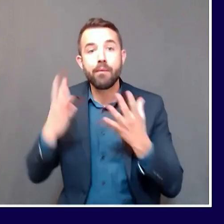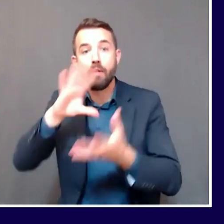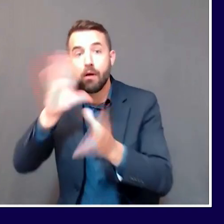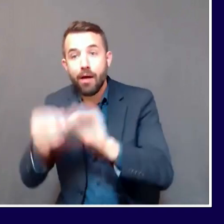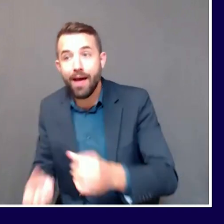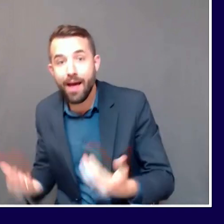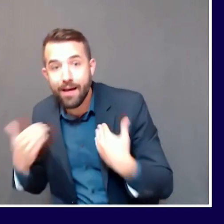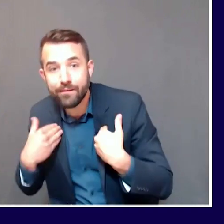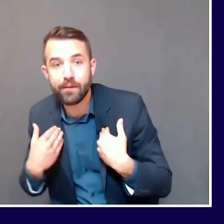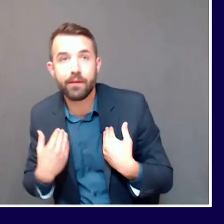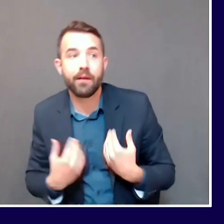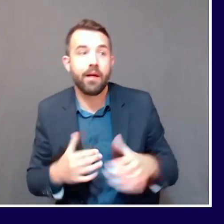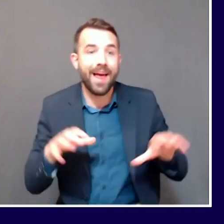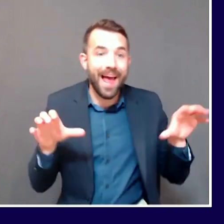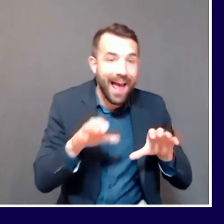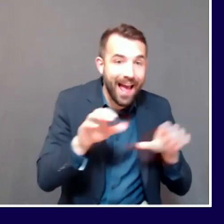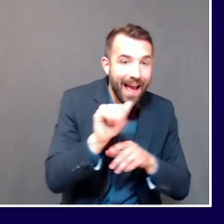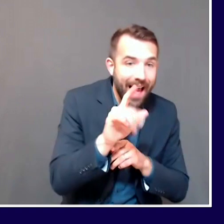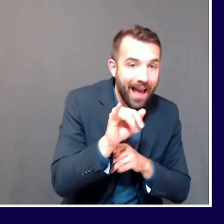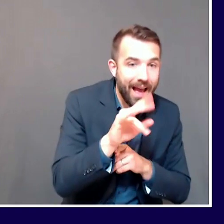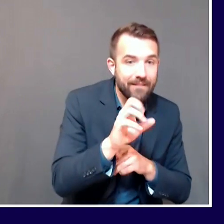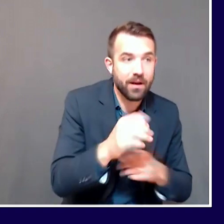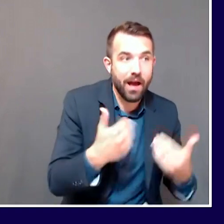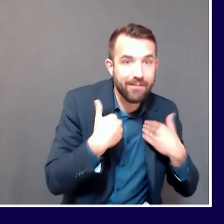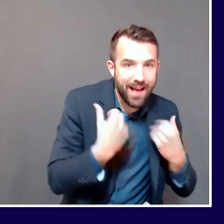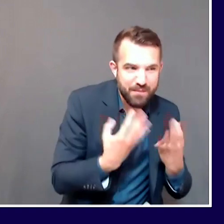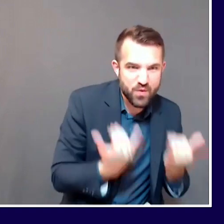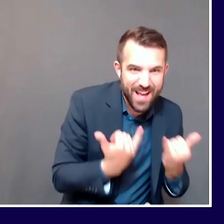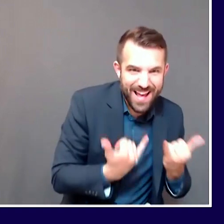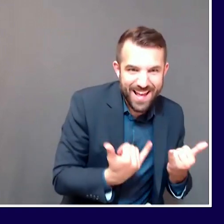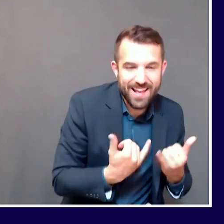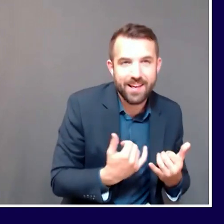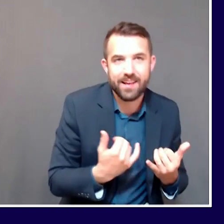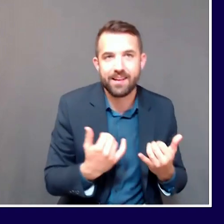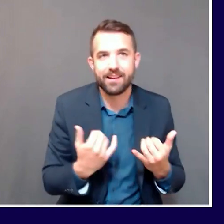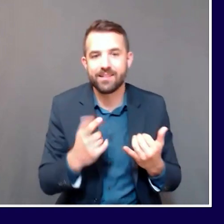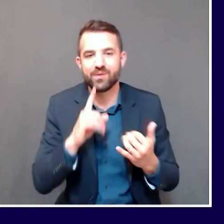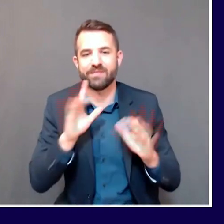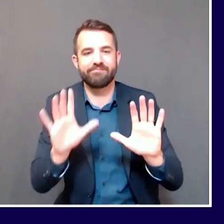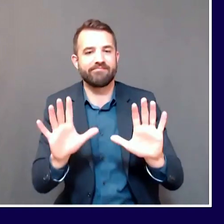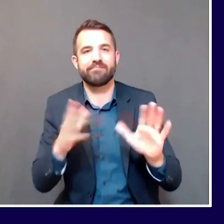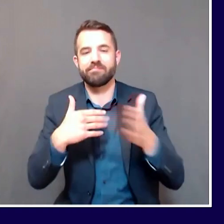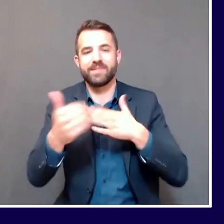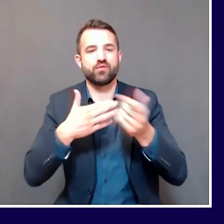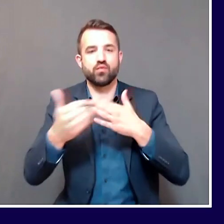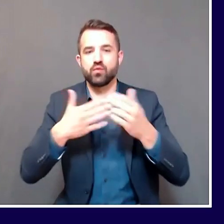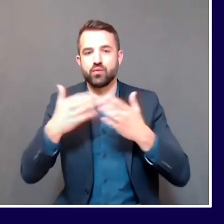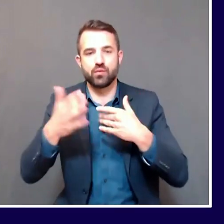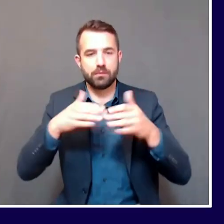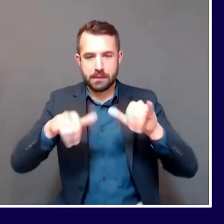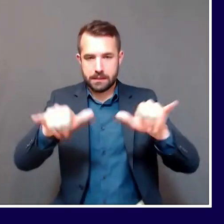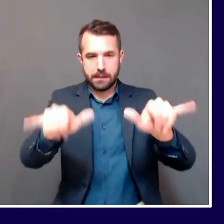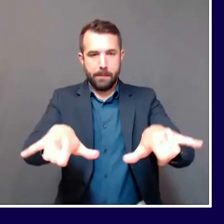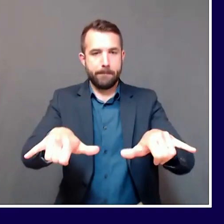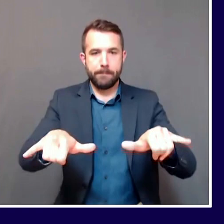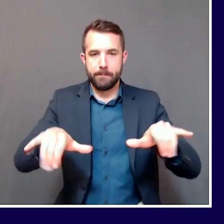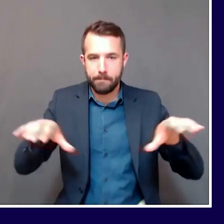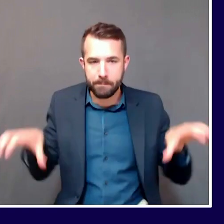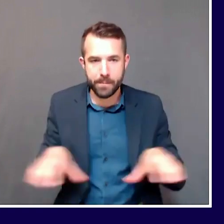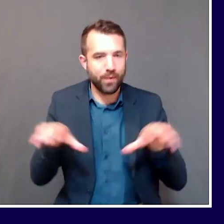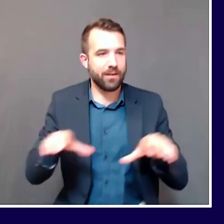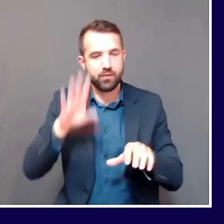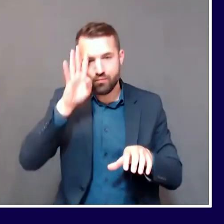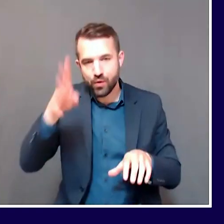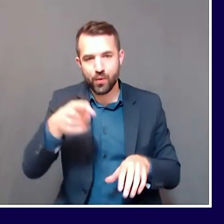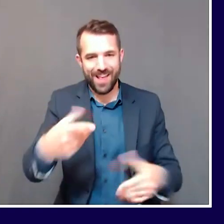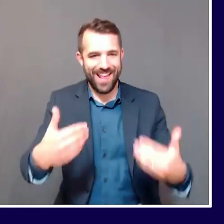active number of cases, I strongly urge everyone to go about their day as if coronavirus were everywhere around them.